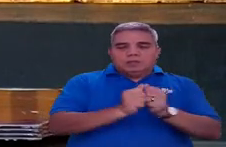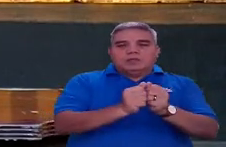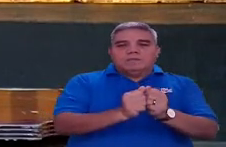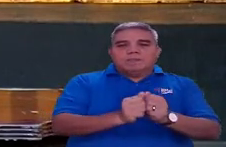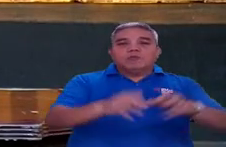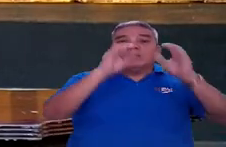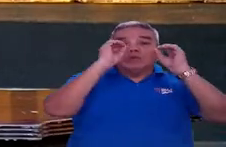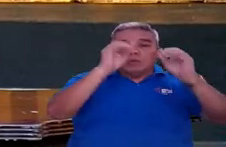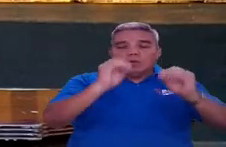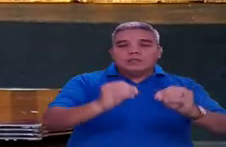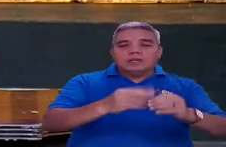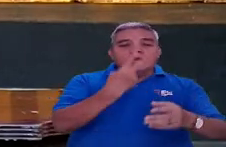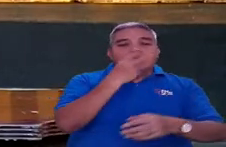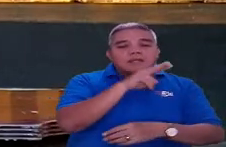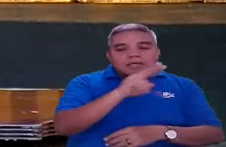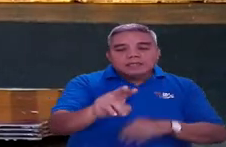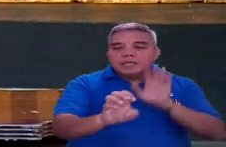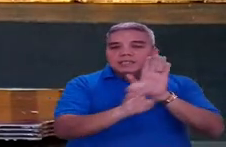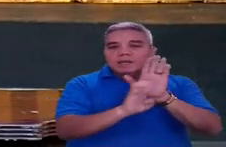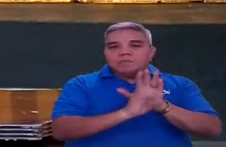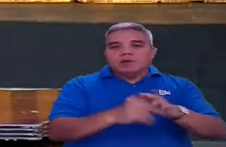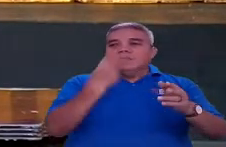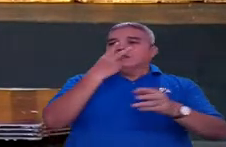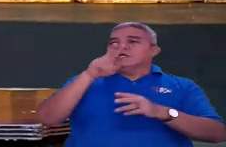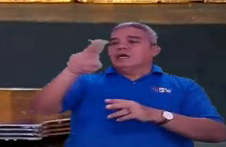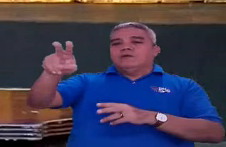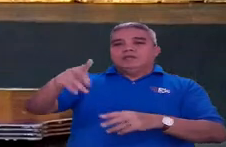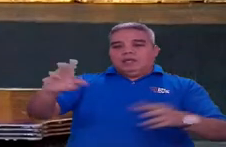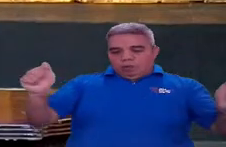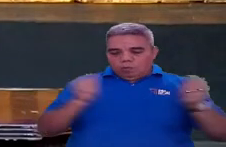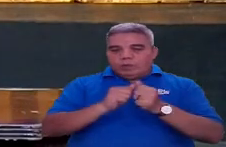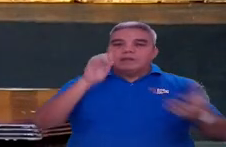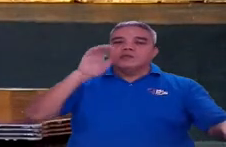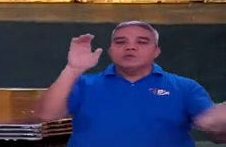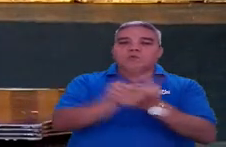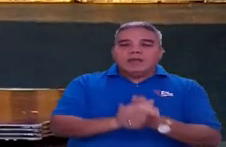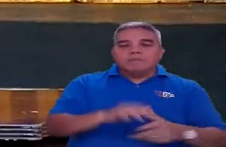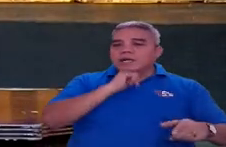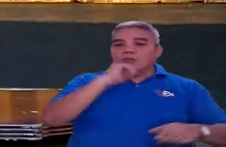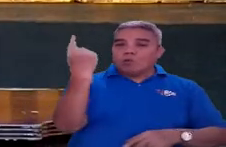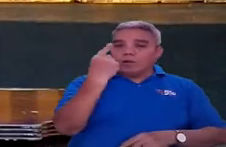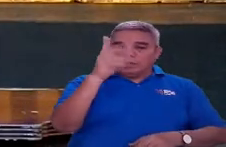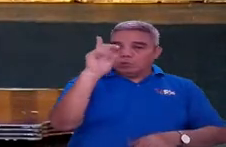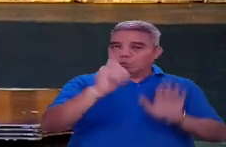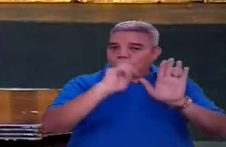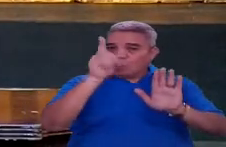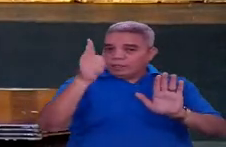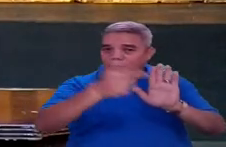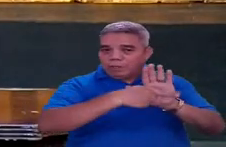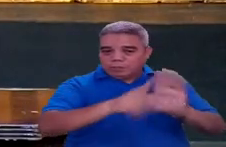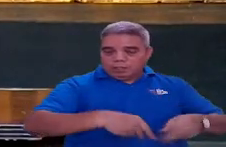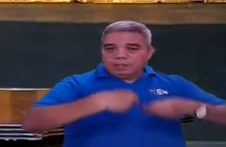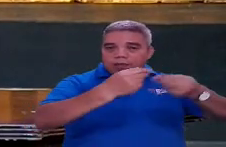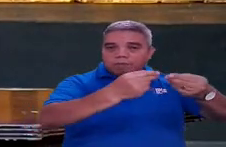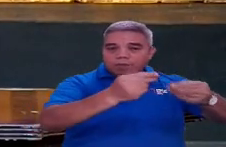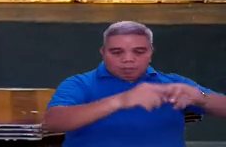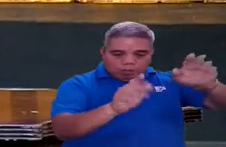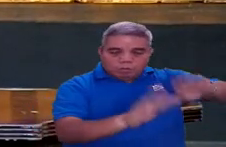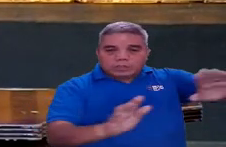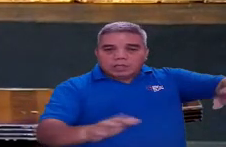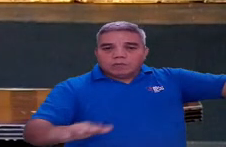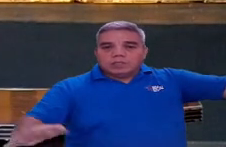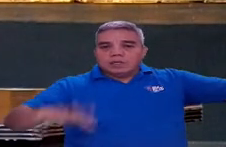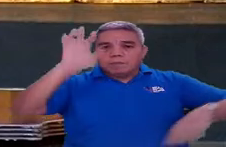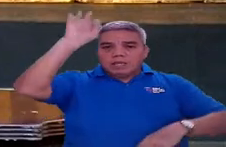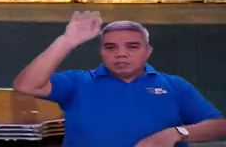pastor na turuan, nakita yung example ng kanyang asawa, hindi lang 20 pesos ito. Yung mga anak niya, may